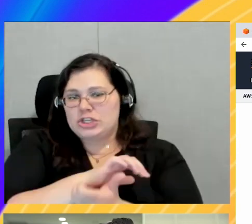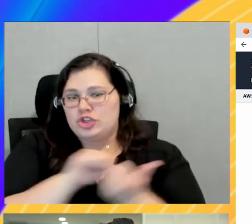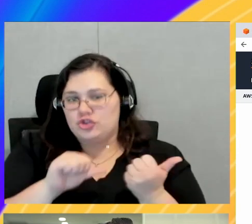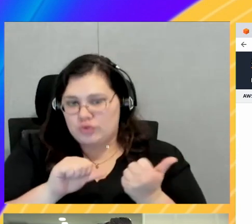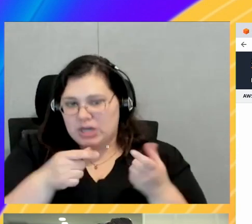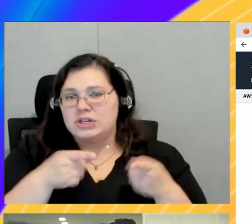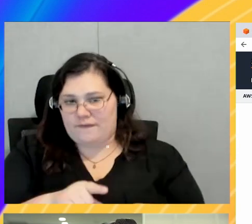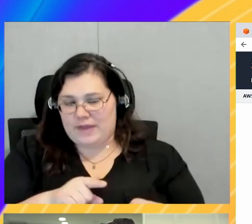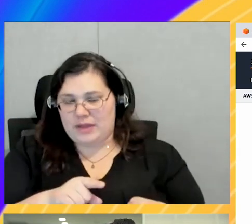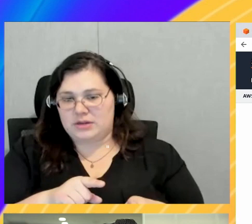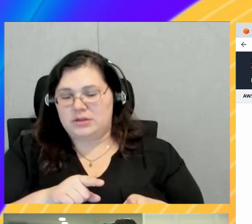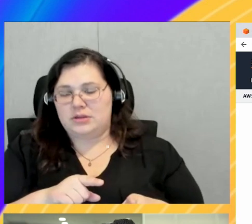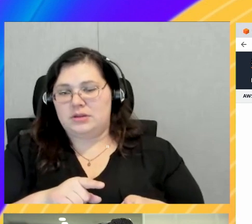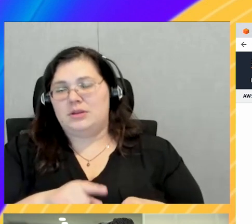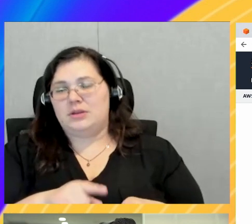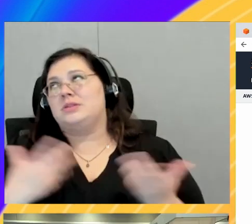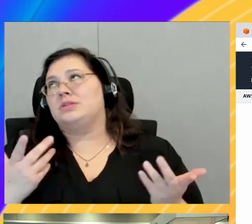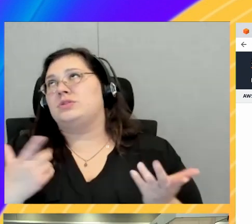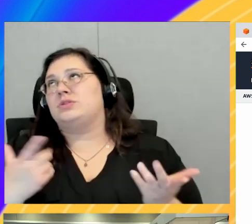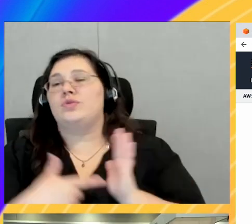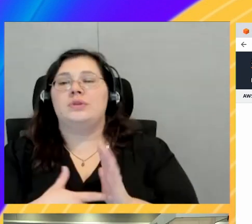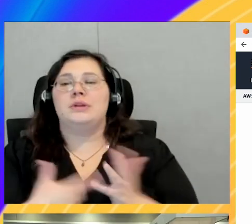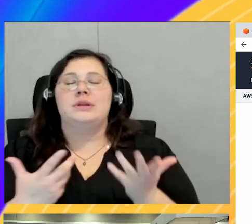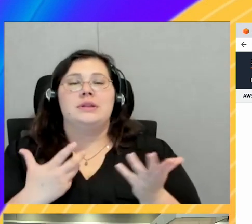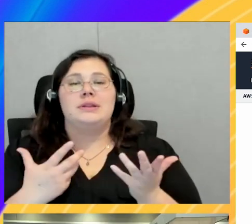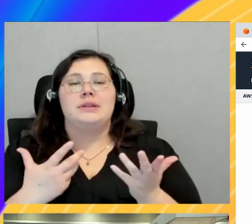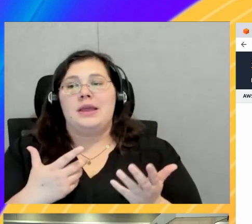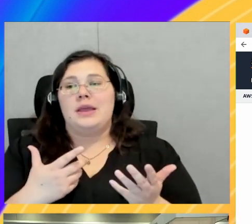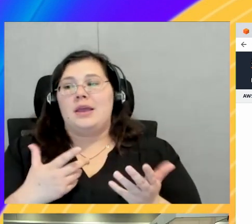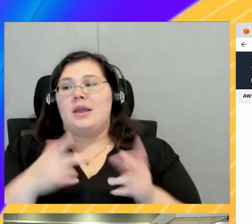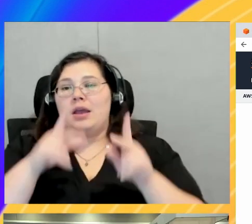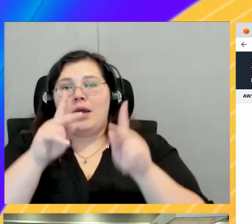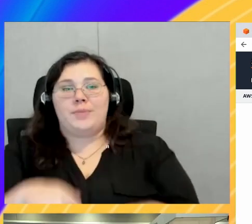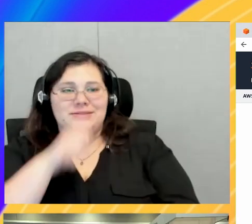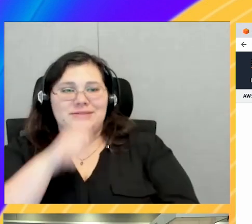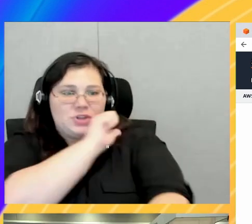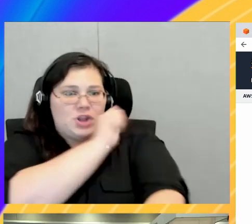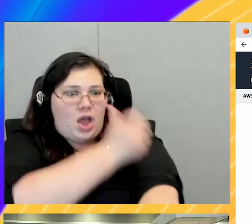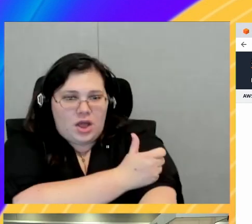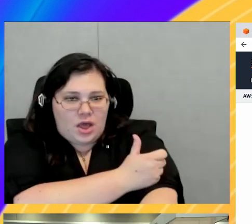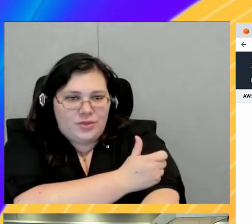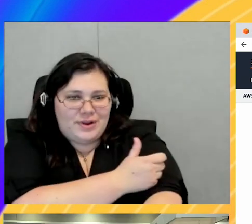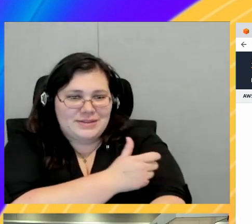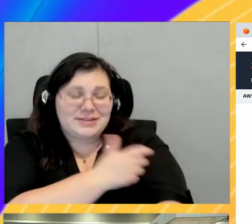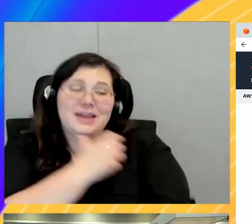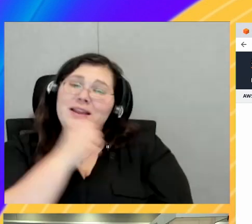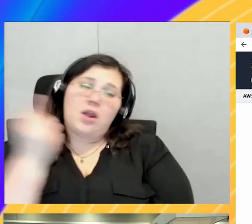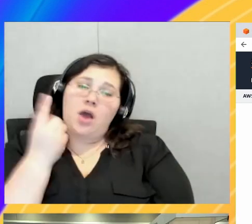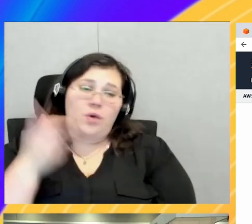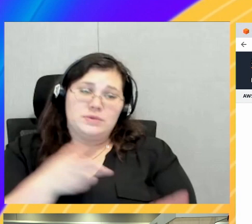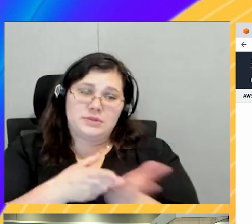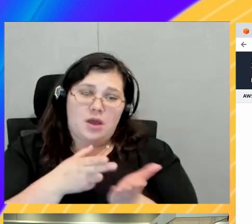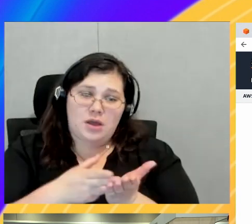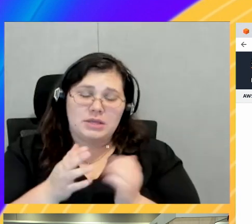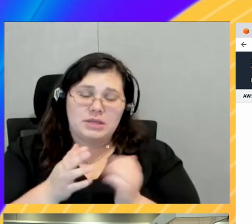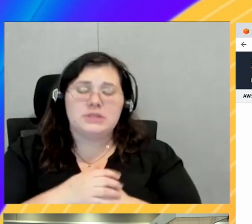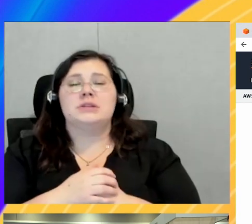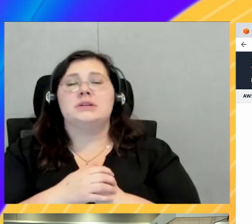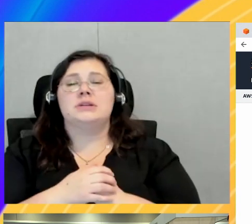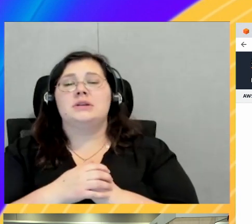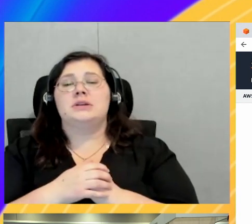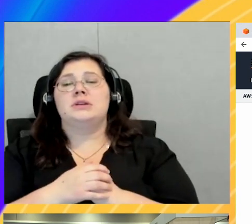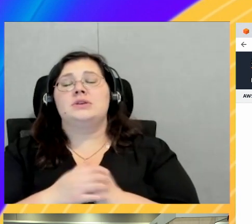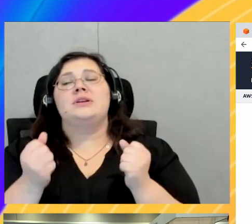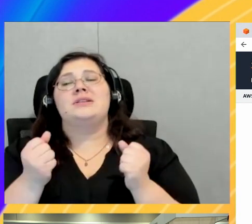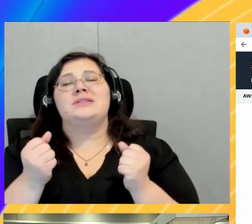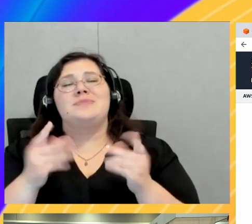let's just say that unauthorized individuals, they aren't necessarily truthful all the time. And so there's multiple ways, and we call it out